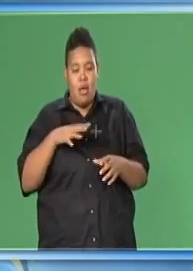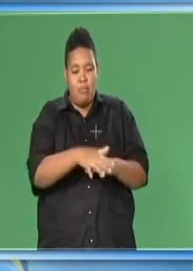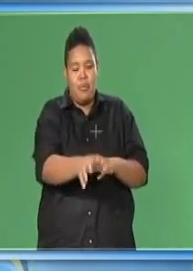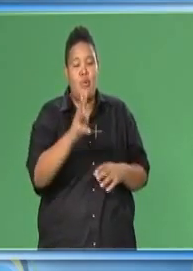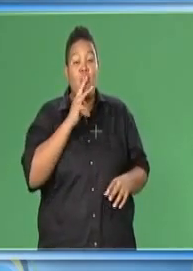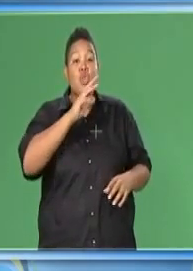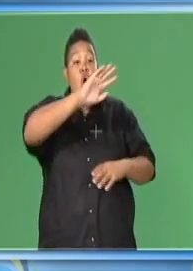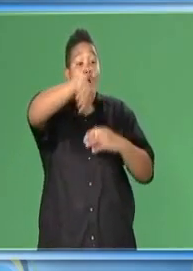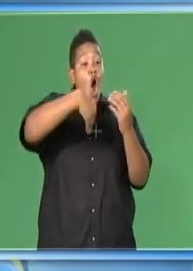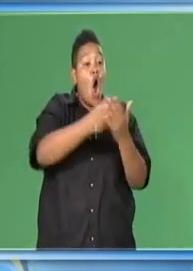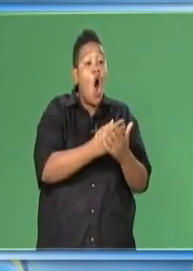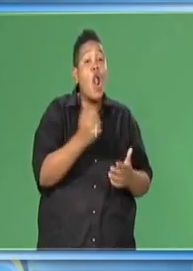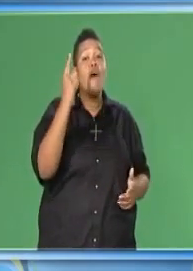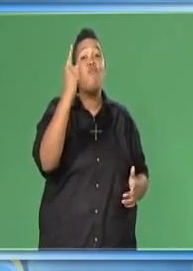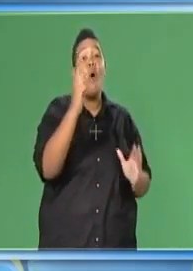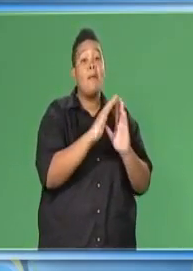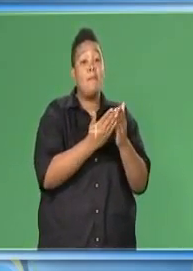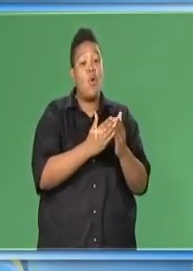letter? Object.